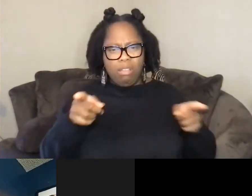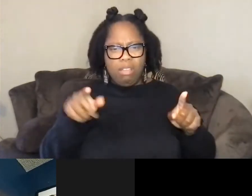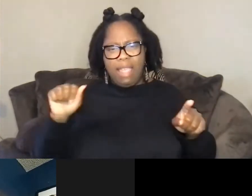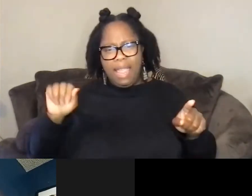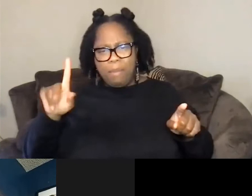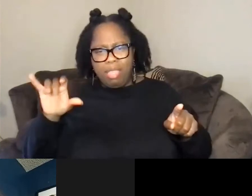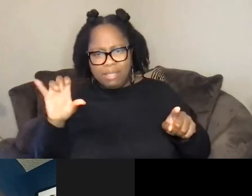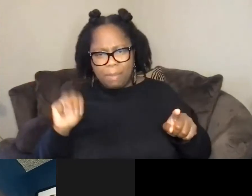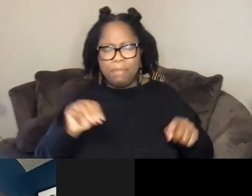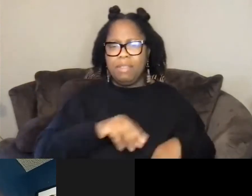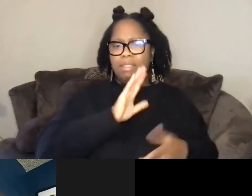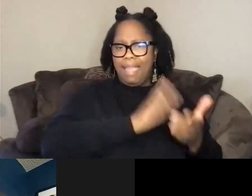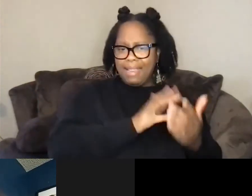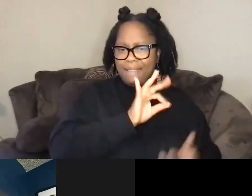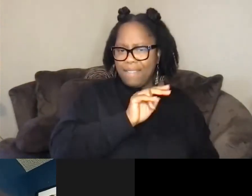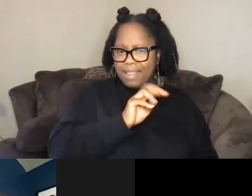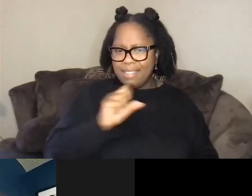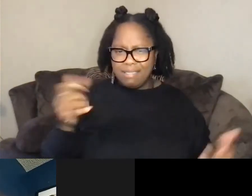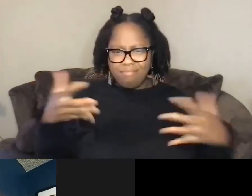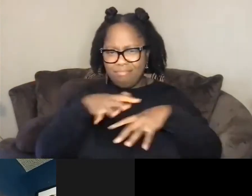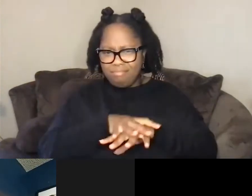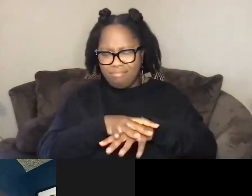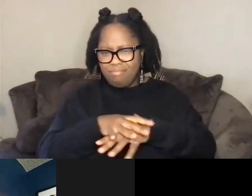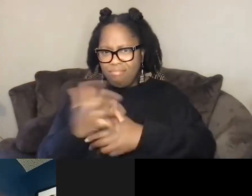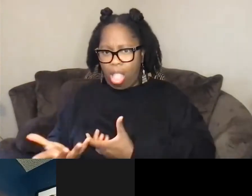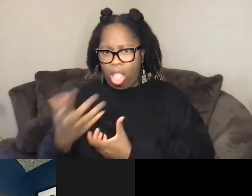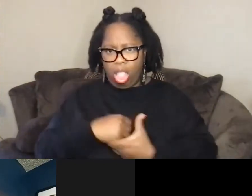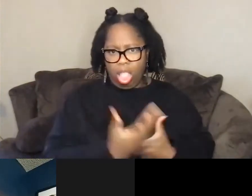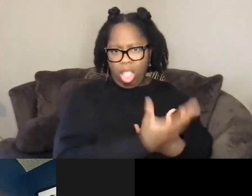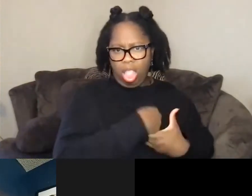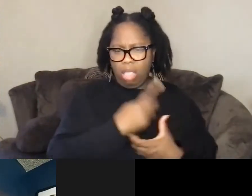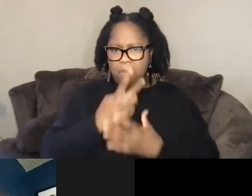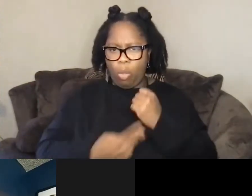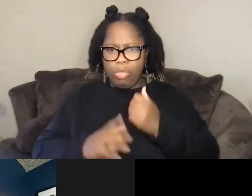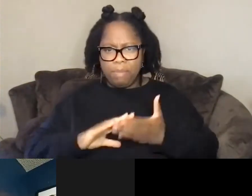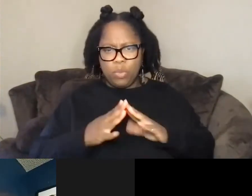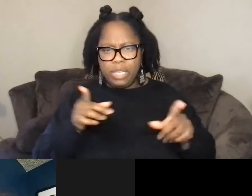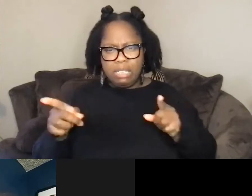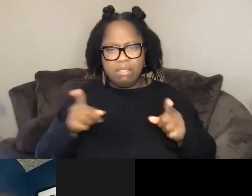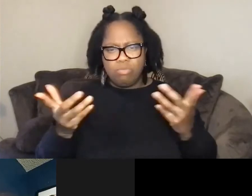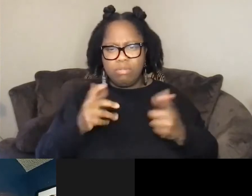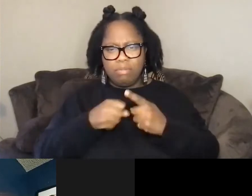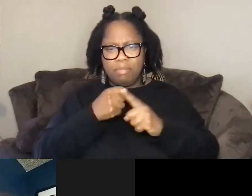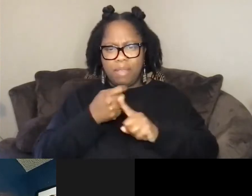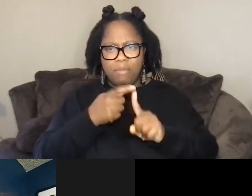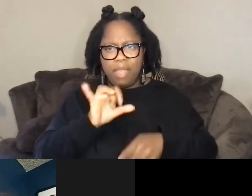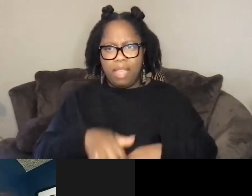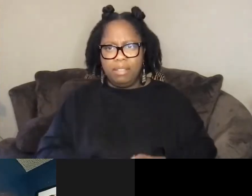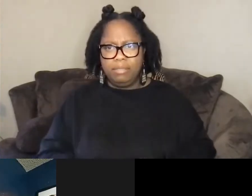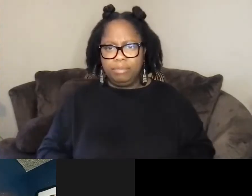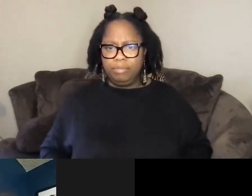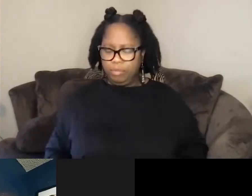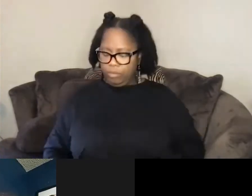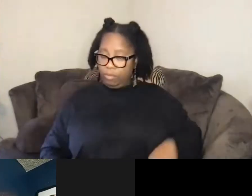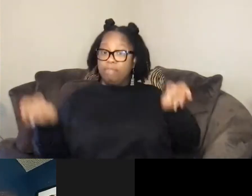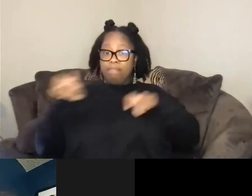and anti-fatness, and where they are internalized in both communities and what that does? Do you want to? answer?